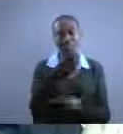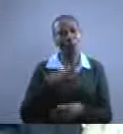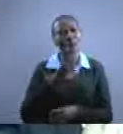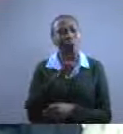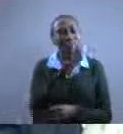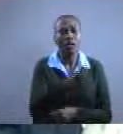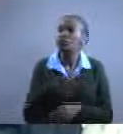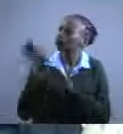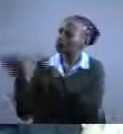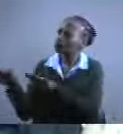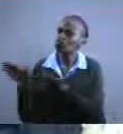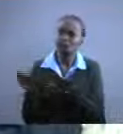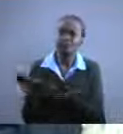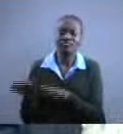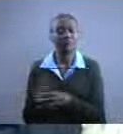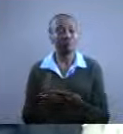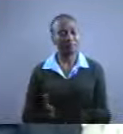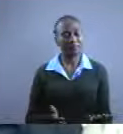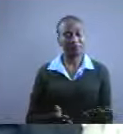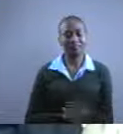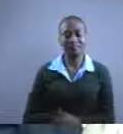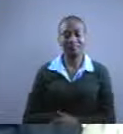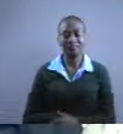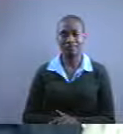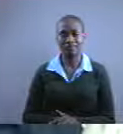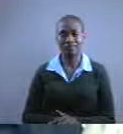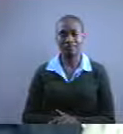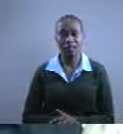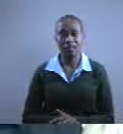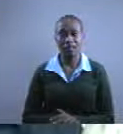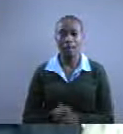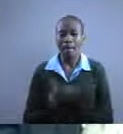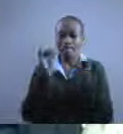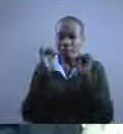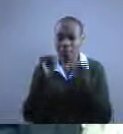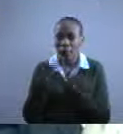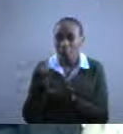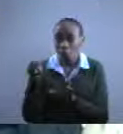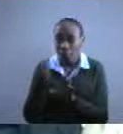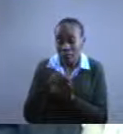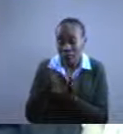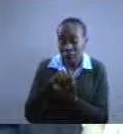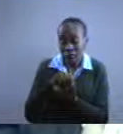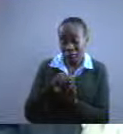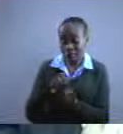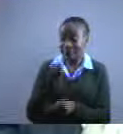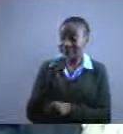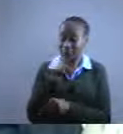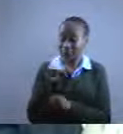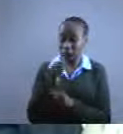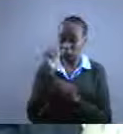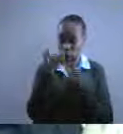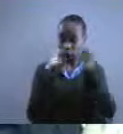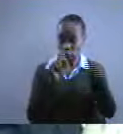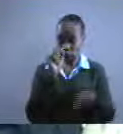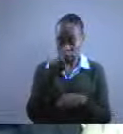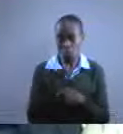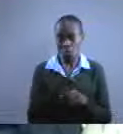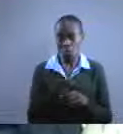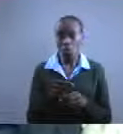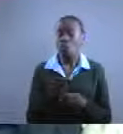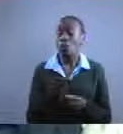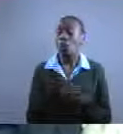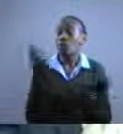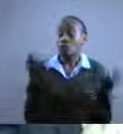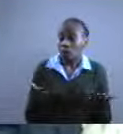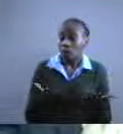members, order. The individuals concerned in this were raised by the leader of the DA, Ms. Helen Ziller,